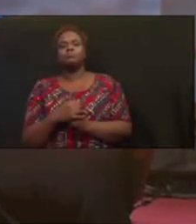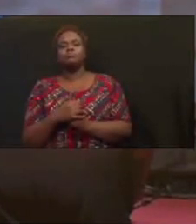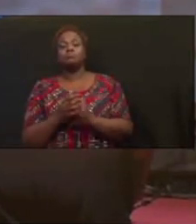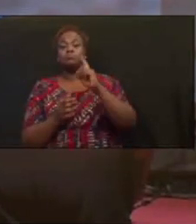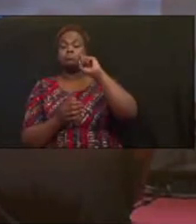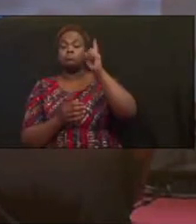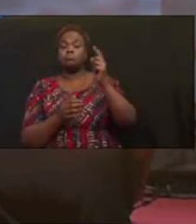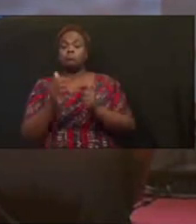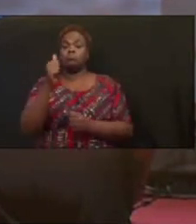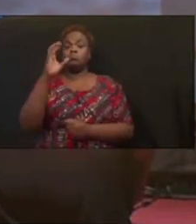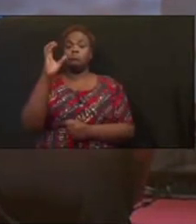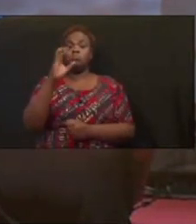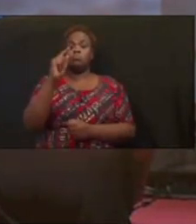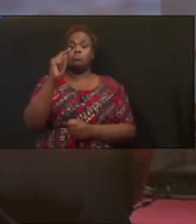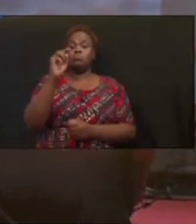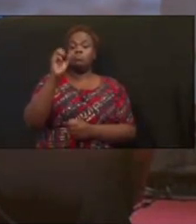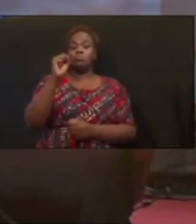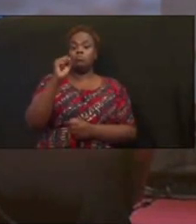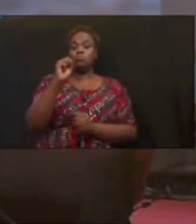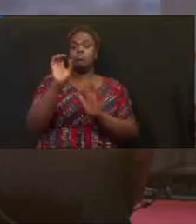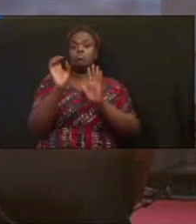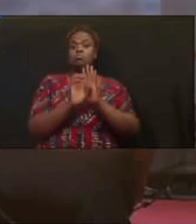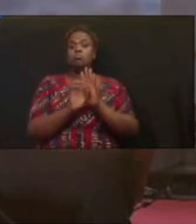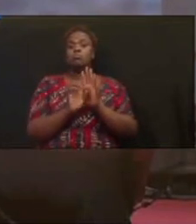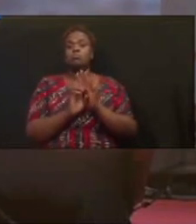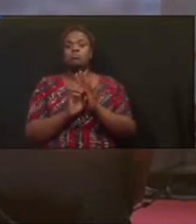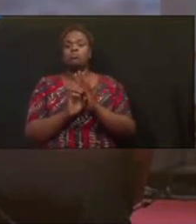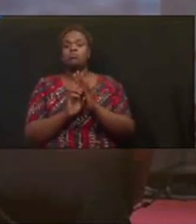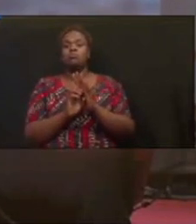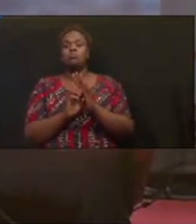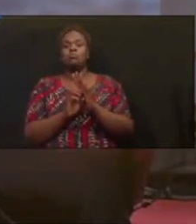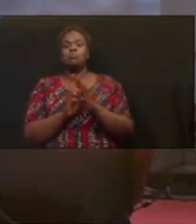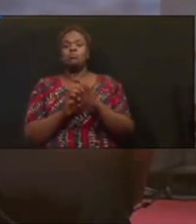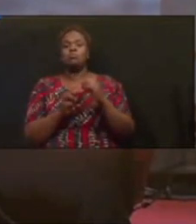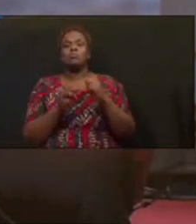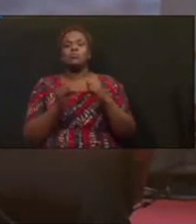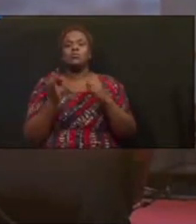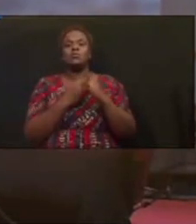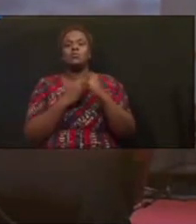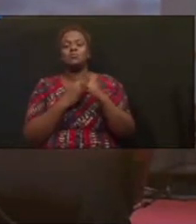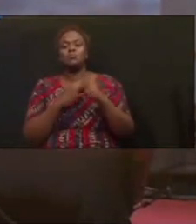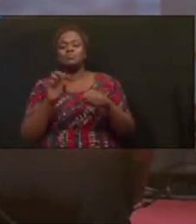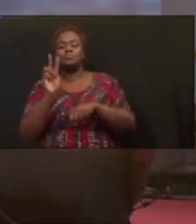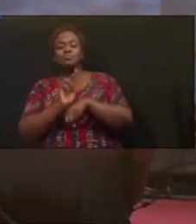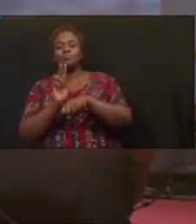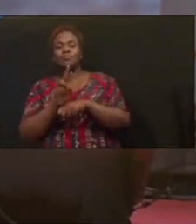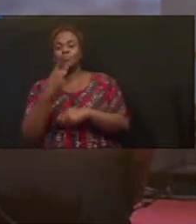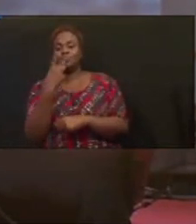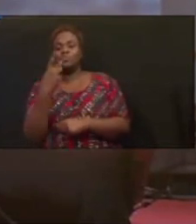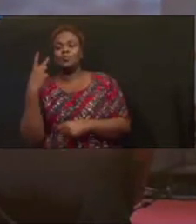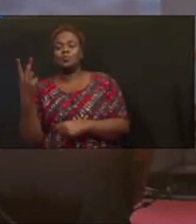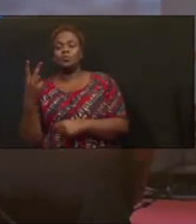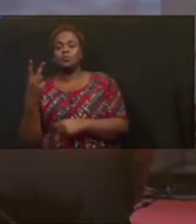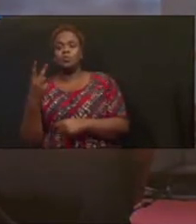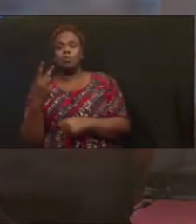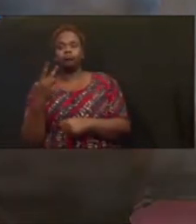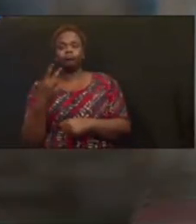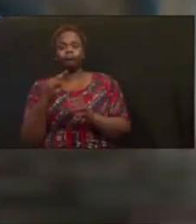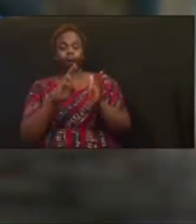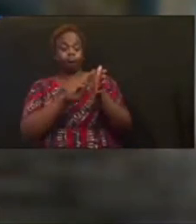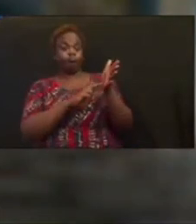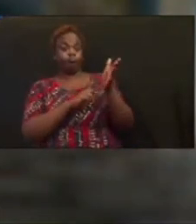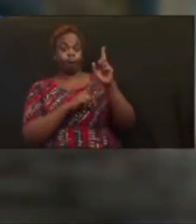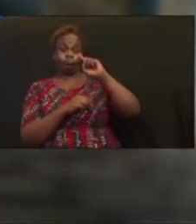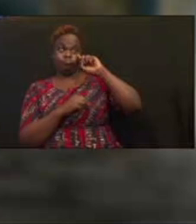media. Acts chapter 7 and verse 22. I'd like you to read it if you see it projected. One,